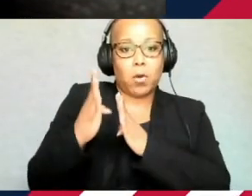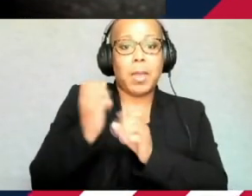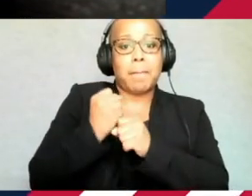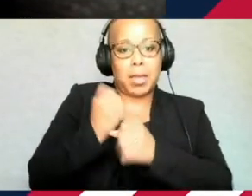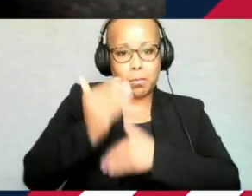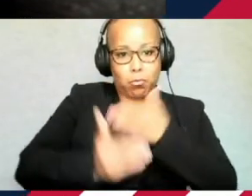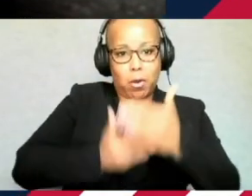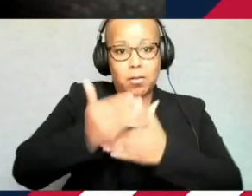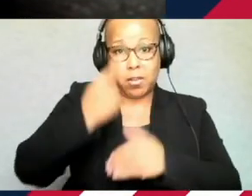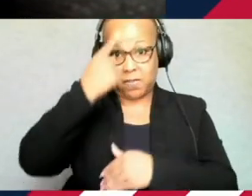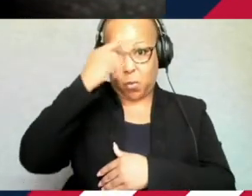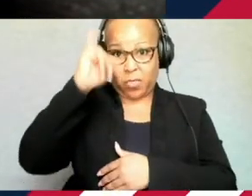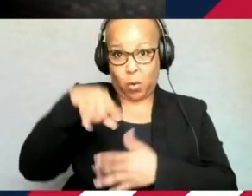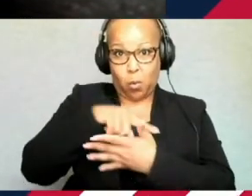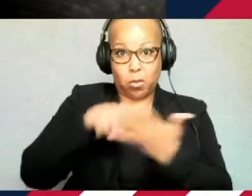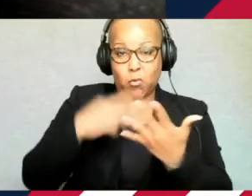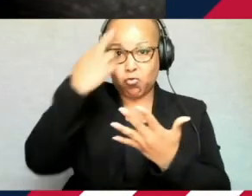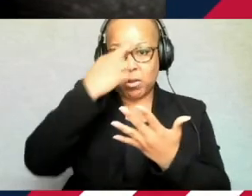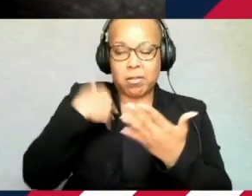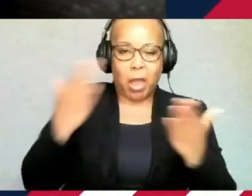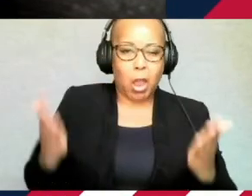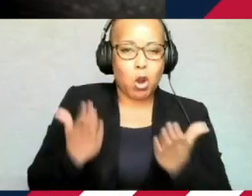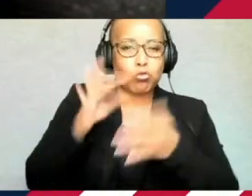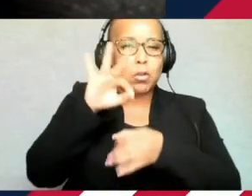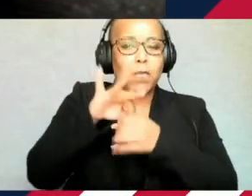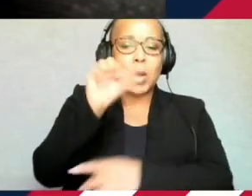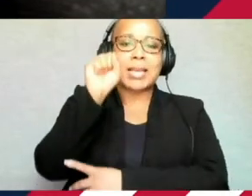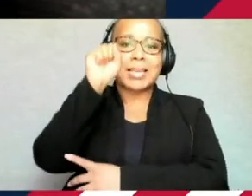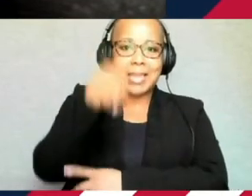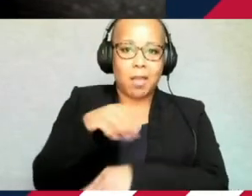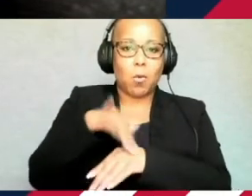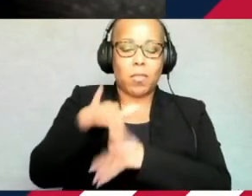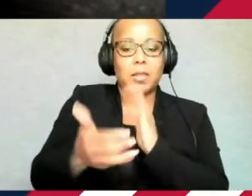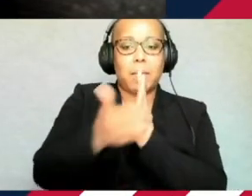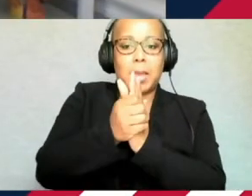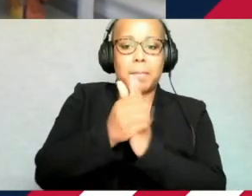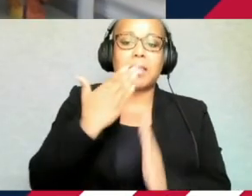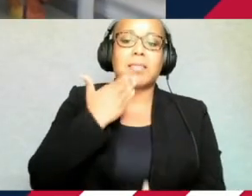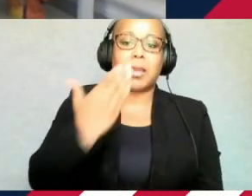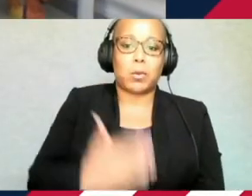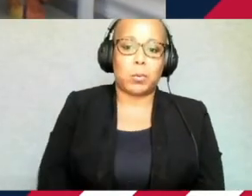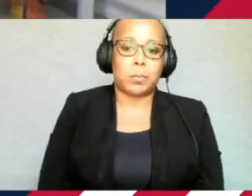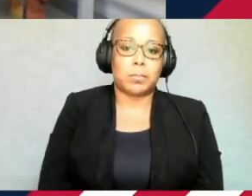for those reasons, I strongly urge you to vote yes on this amendment. Thank you.